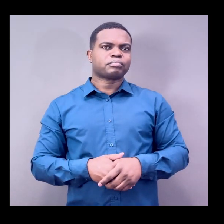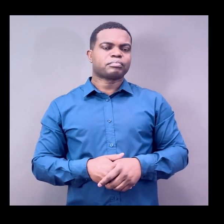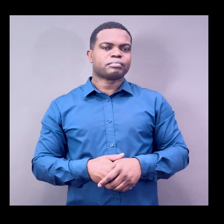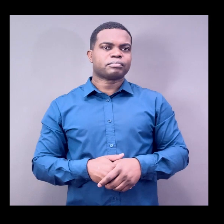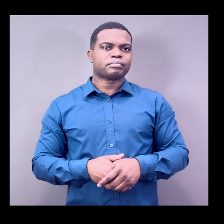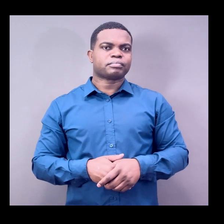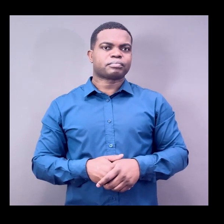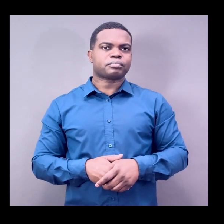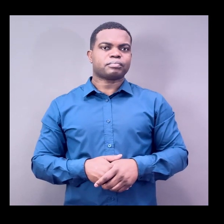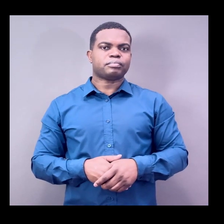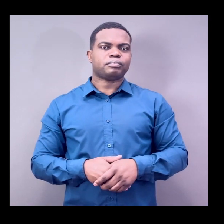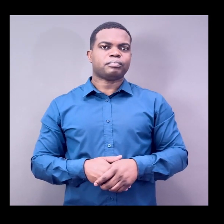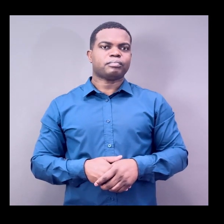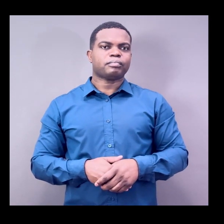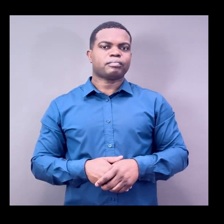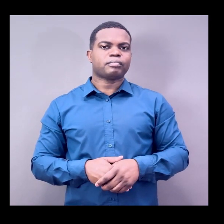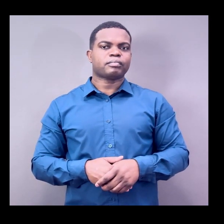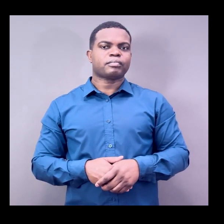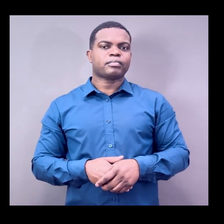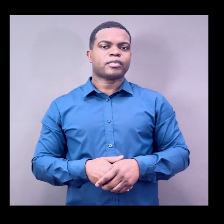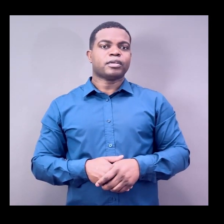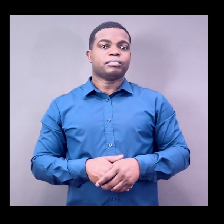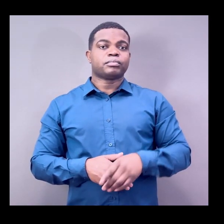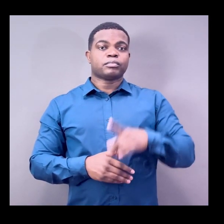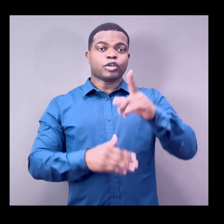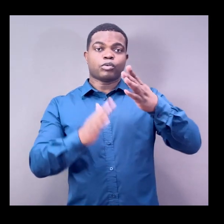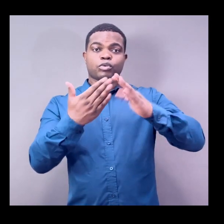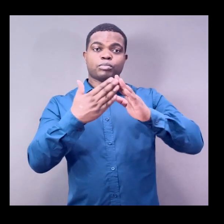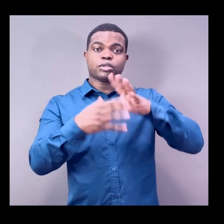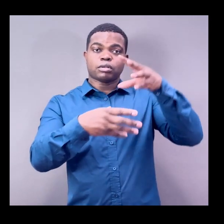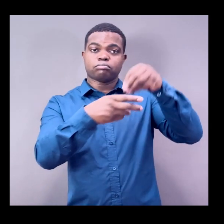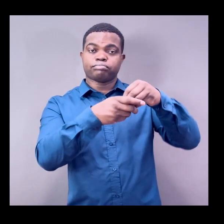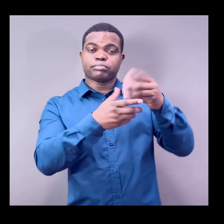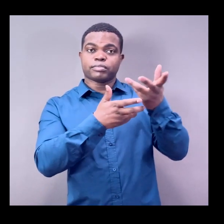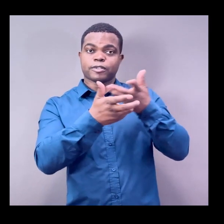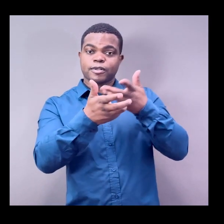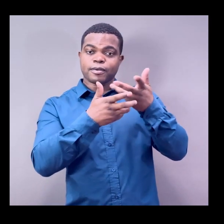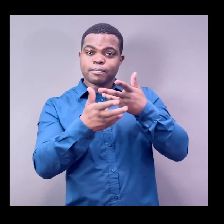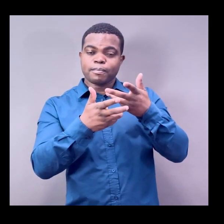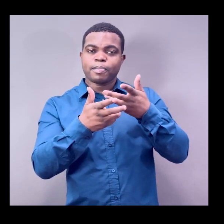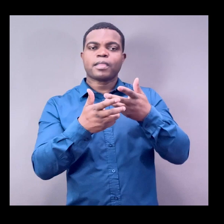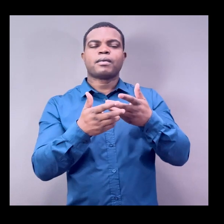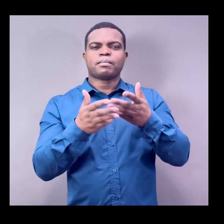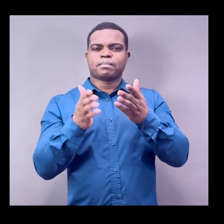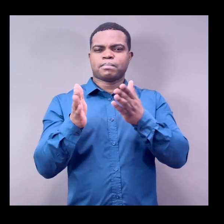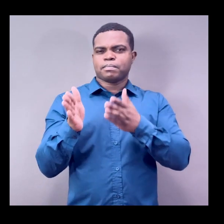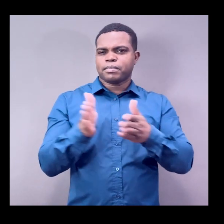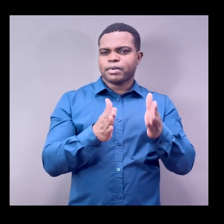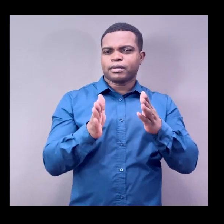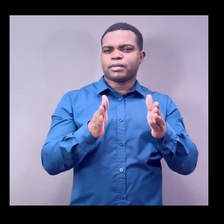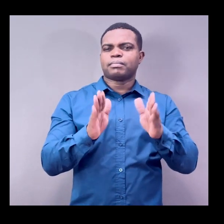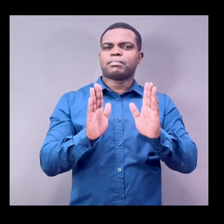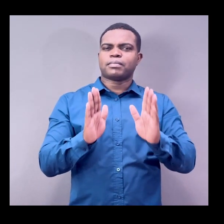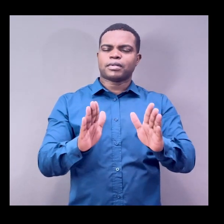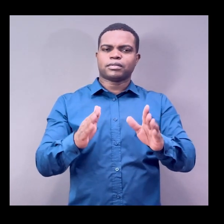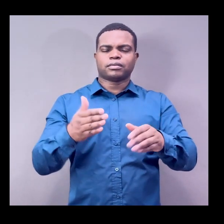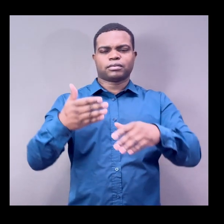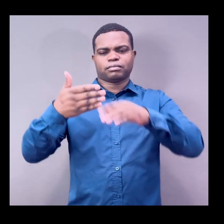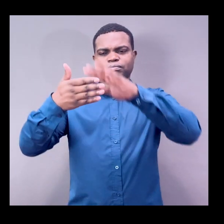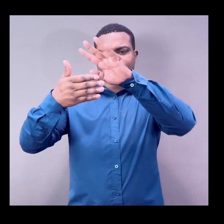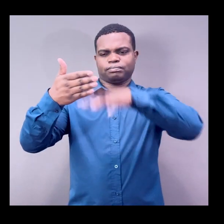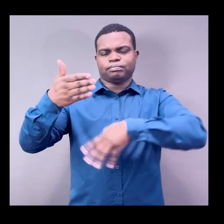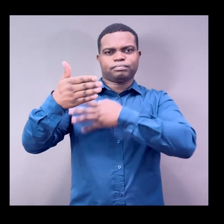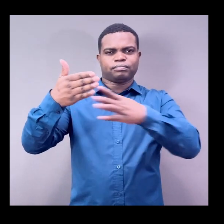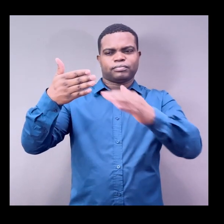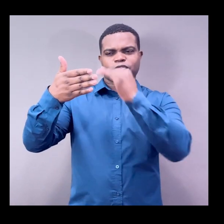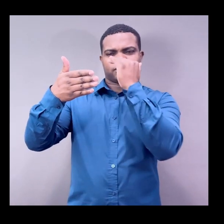you are embarking on. So your community engagement plan must have table